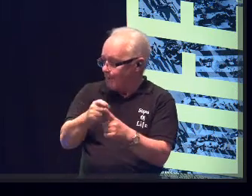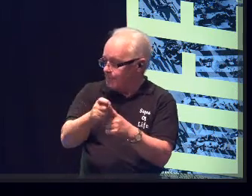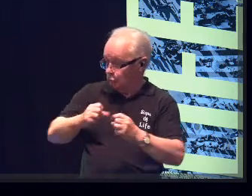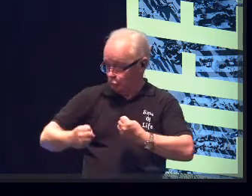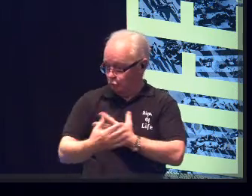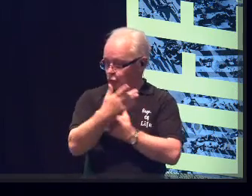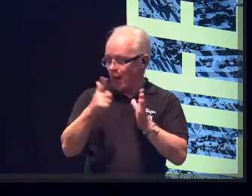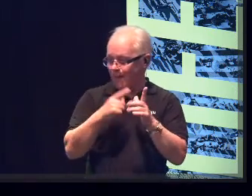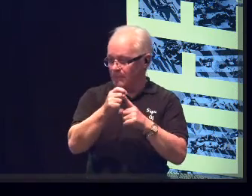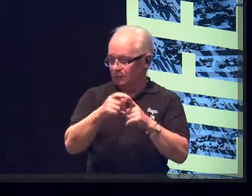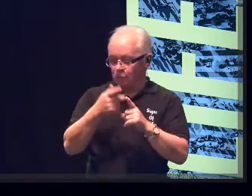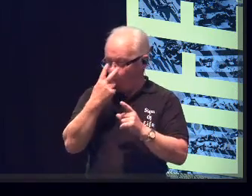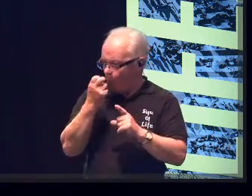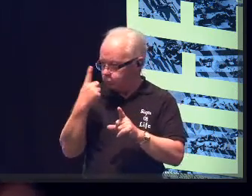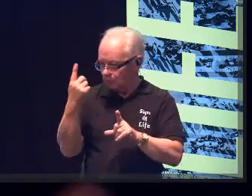town.